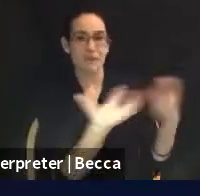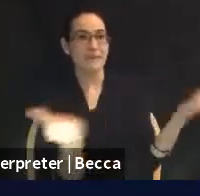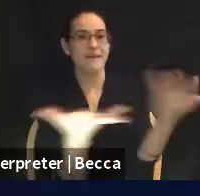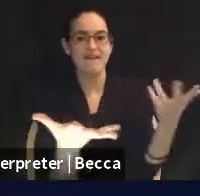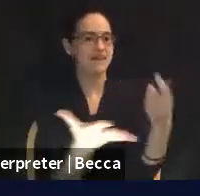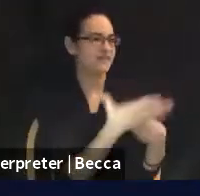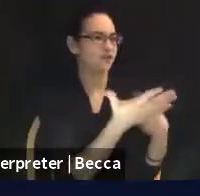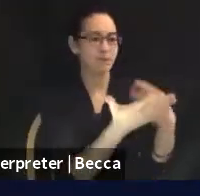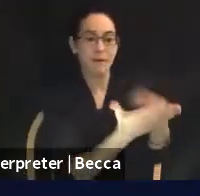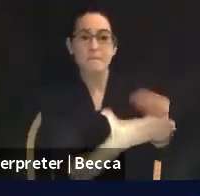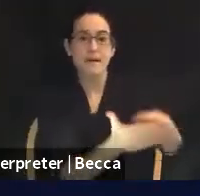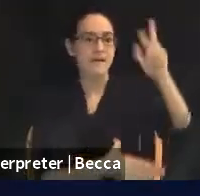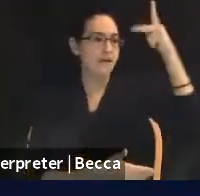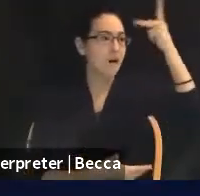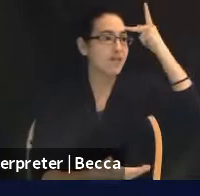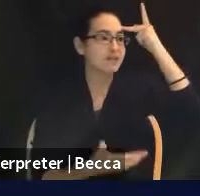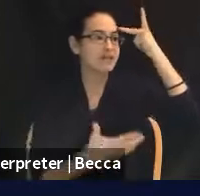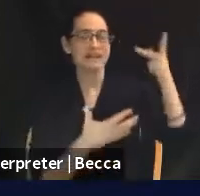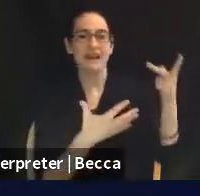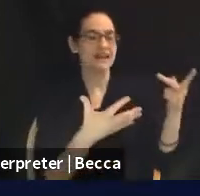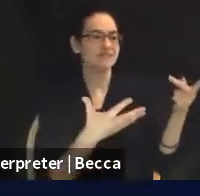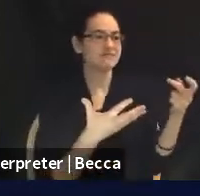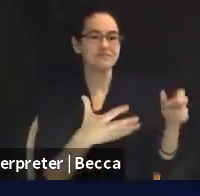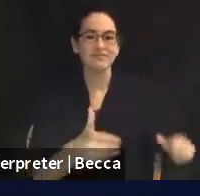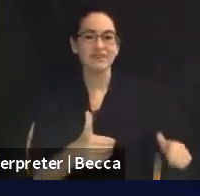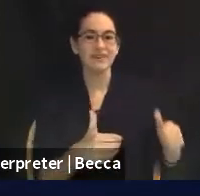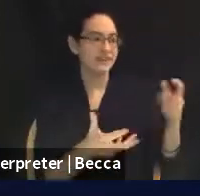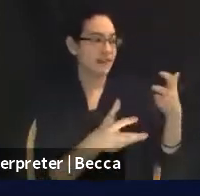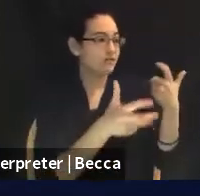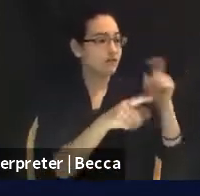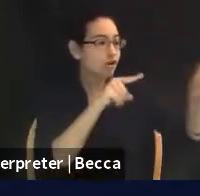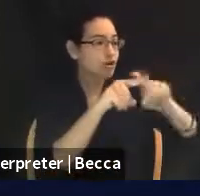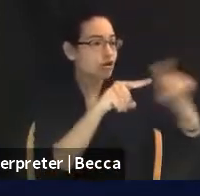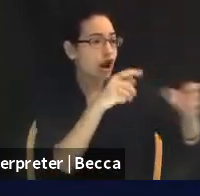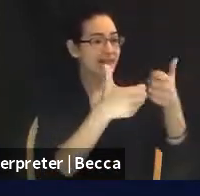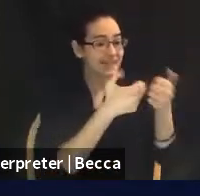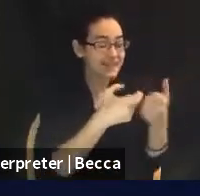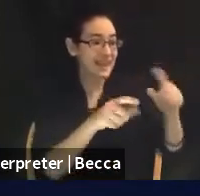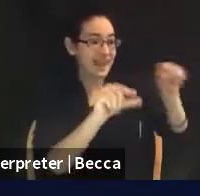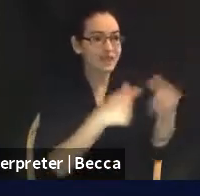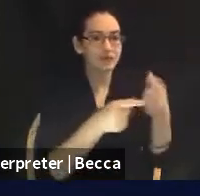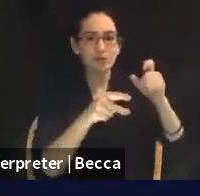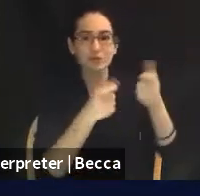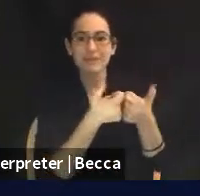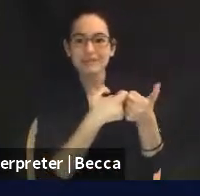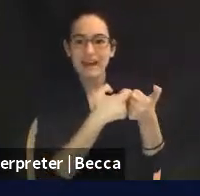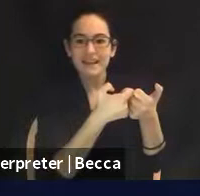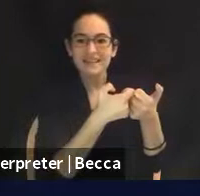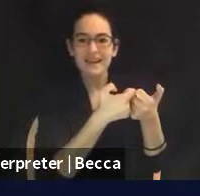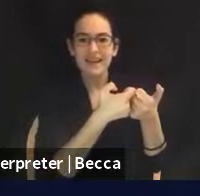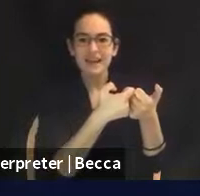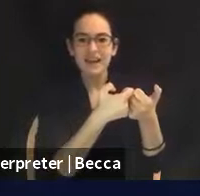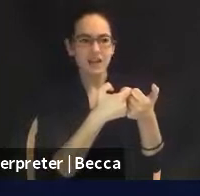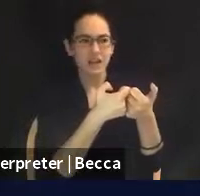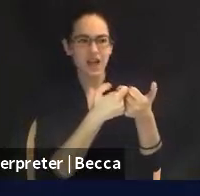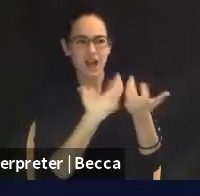and politics, and they just live life together, and everything's like this, and they call each other, and they text each other, and they're on these group texts, and I'm like, I didn't want to know